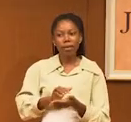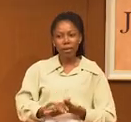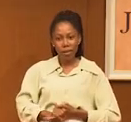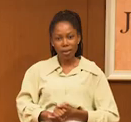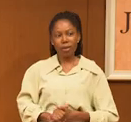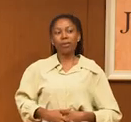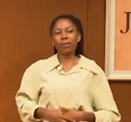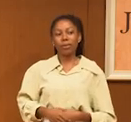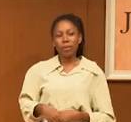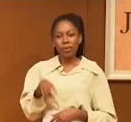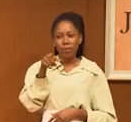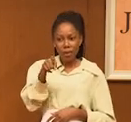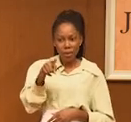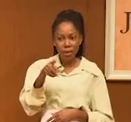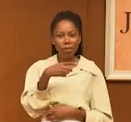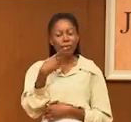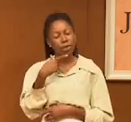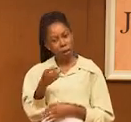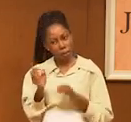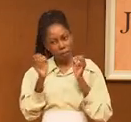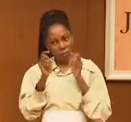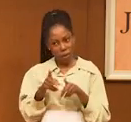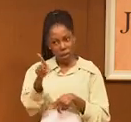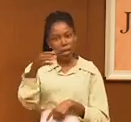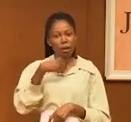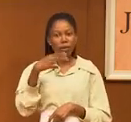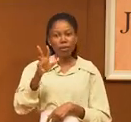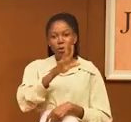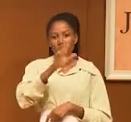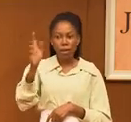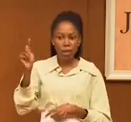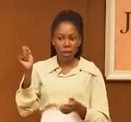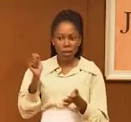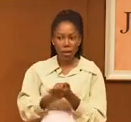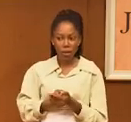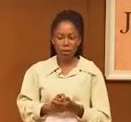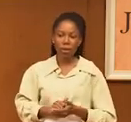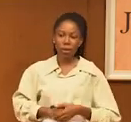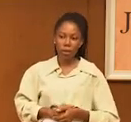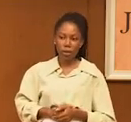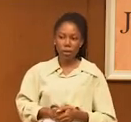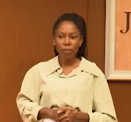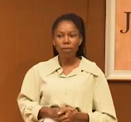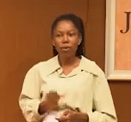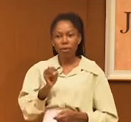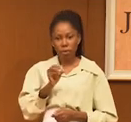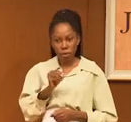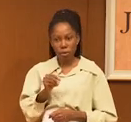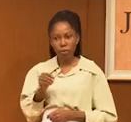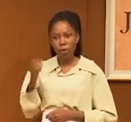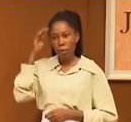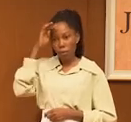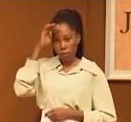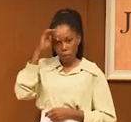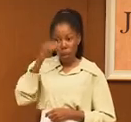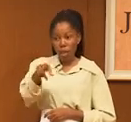I said, okay, no problem. I had 300,000 naira in my account then. So he now said, I said, okay, teach me how to do this Bitcoin